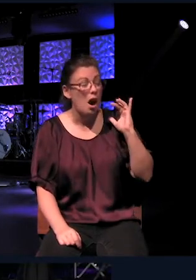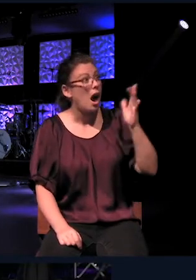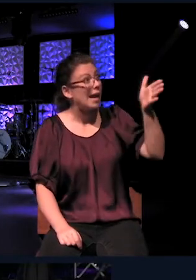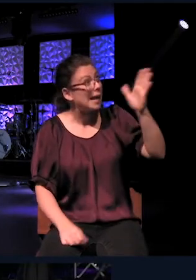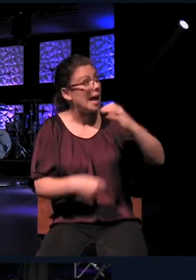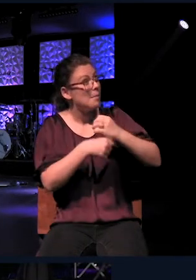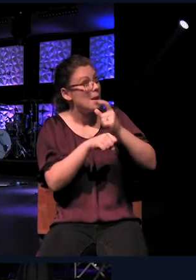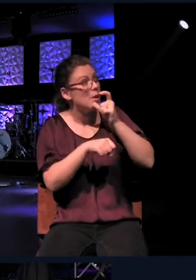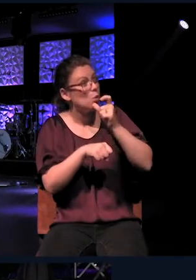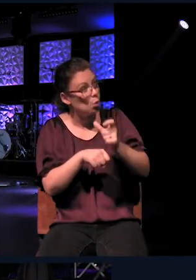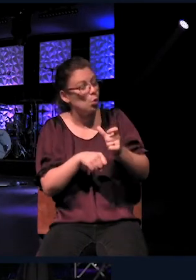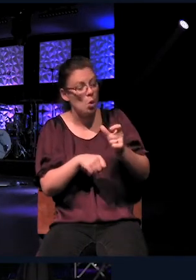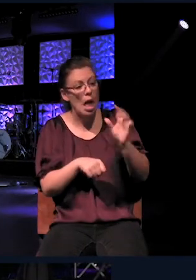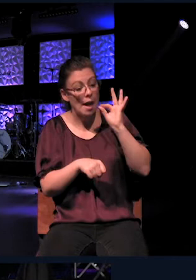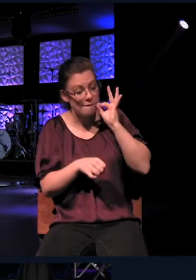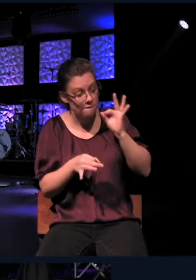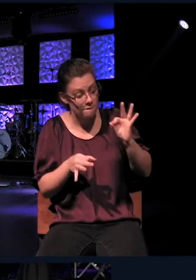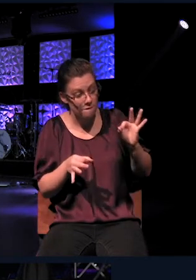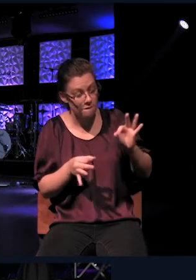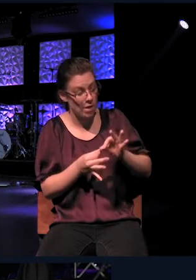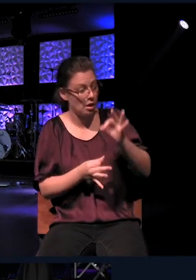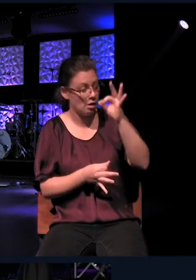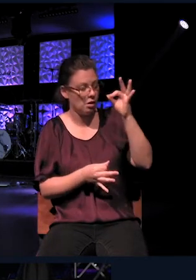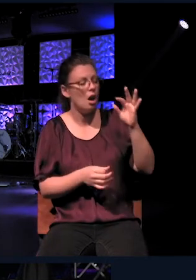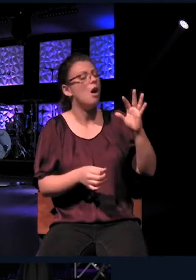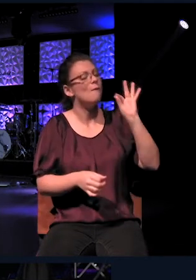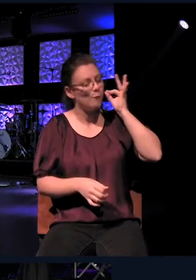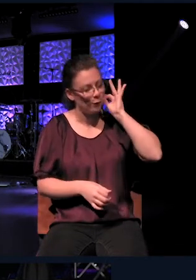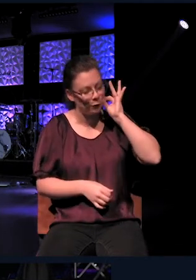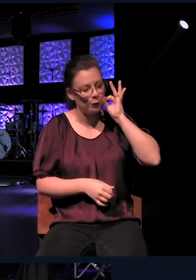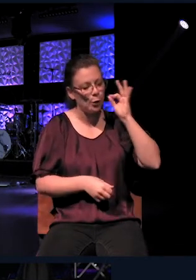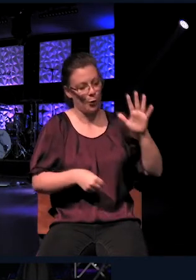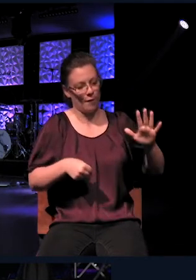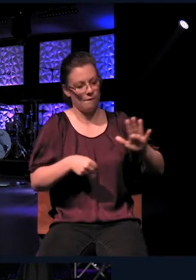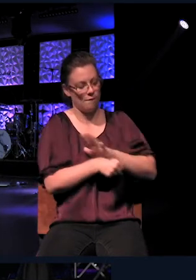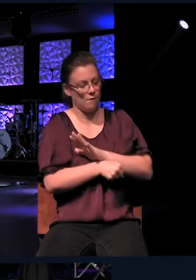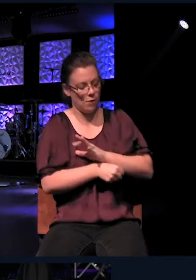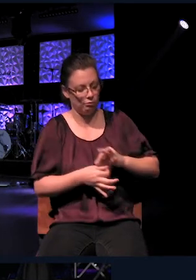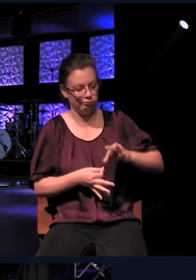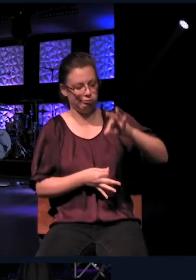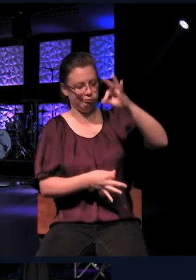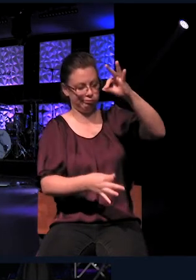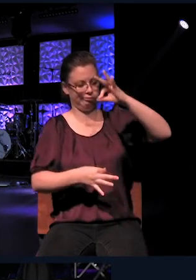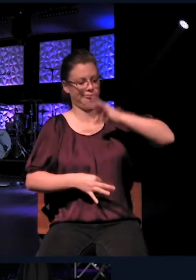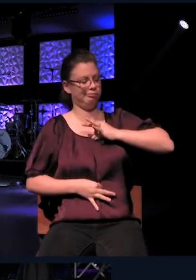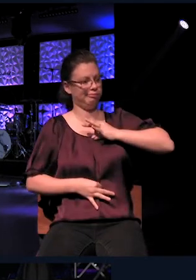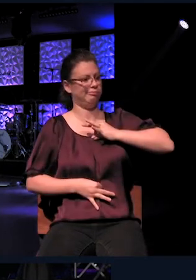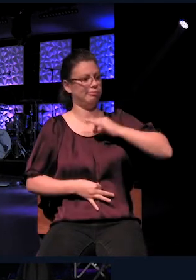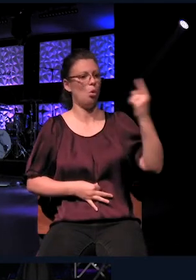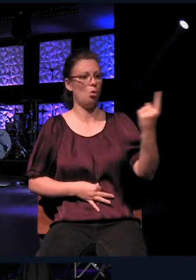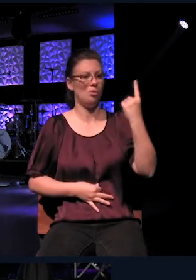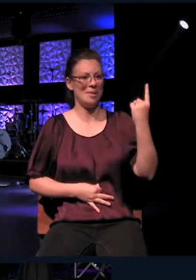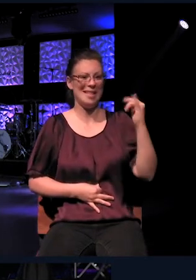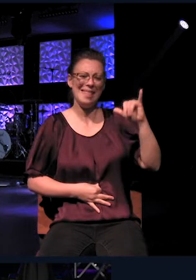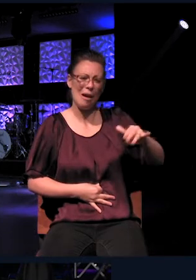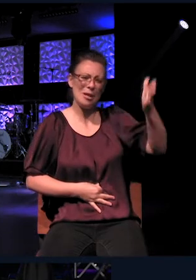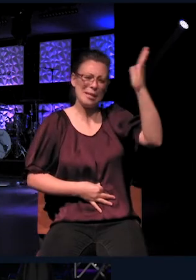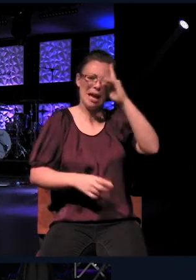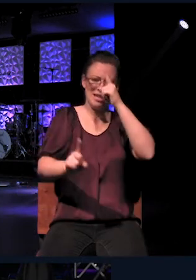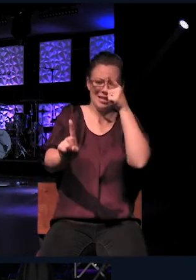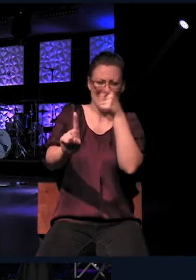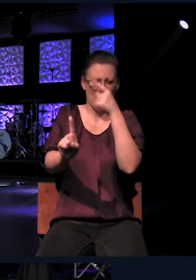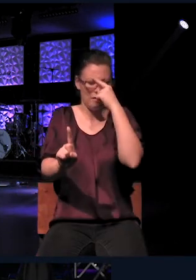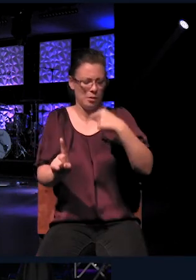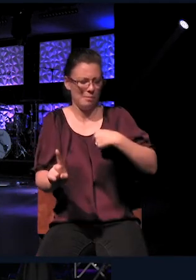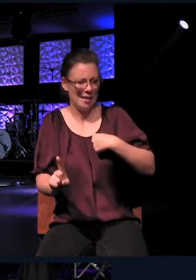and I can have joy no matter what is going on around me. I was made to be joyful. And when I